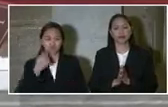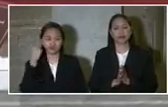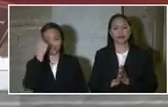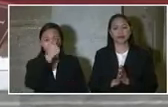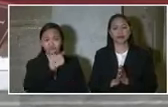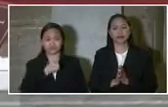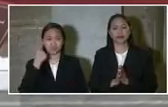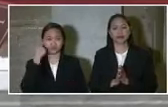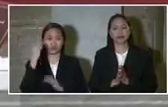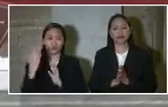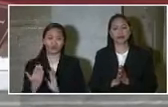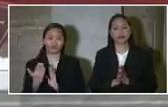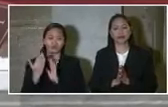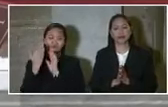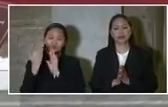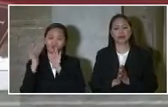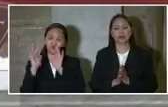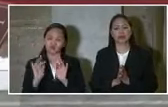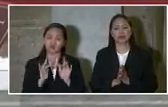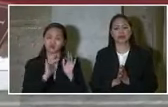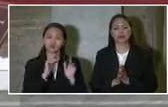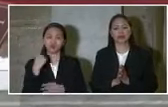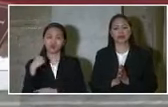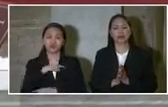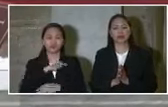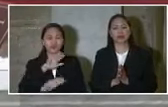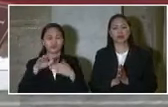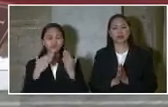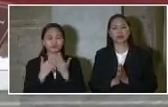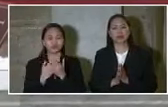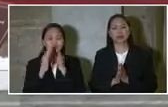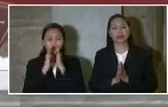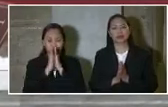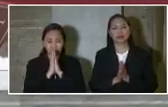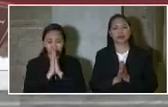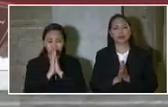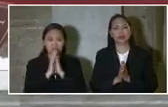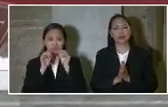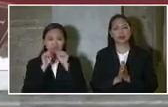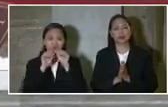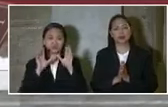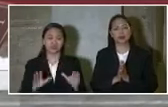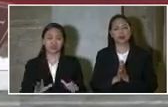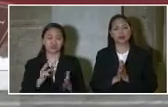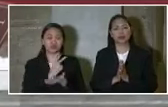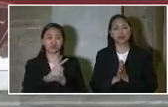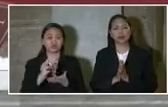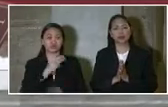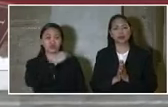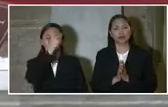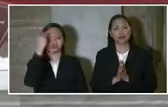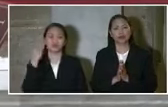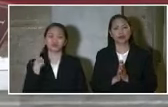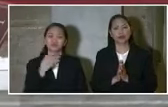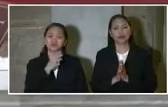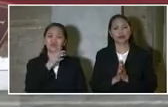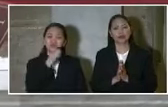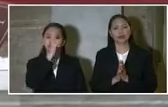your face. Have mercy on us all, we pray, that with the Blessed Virgin Mary, Mother of